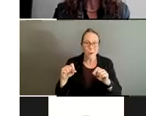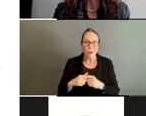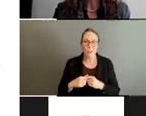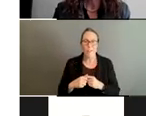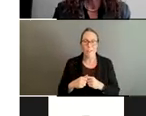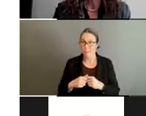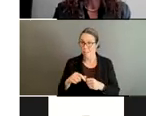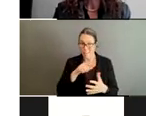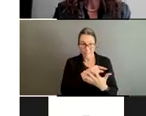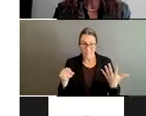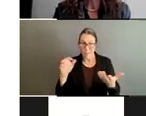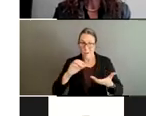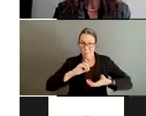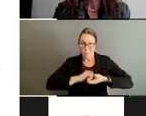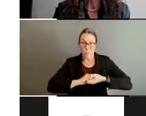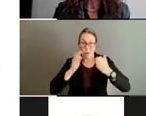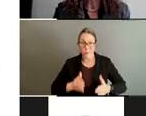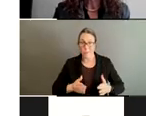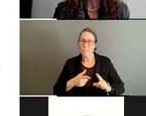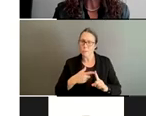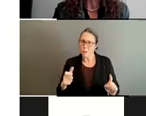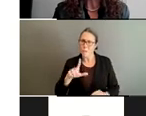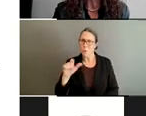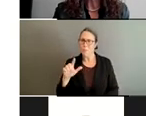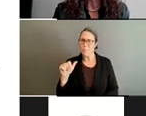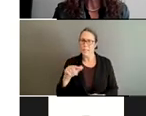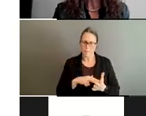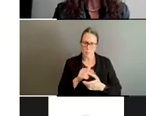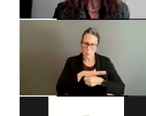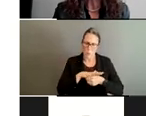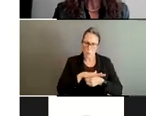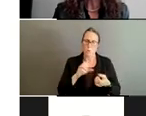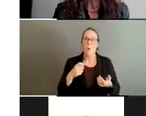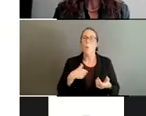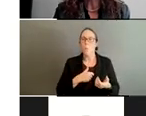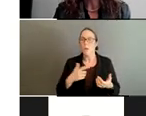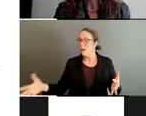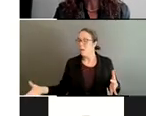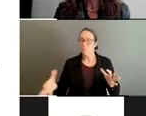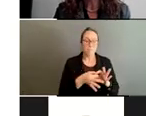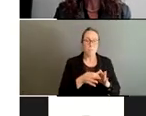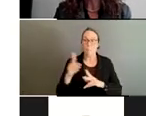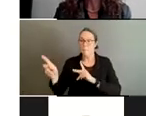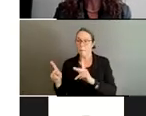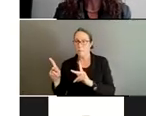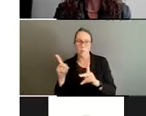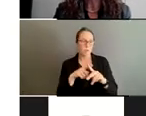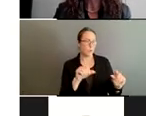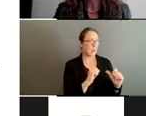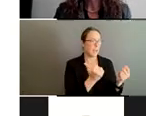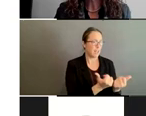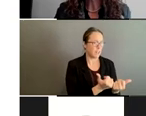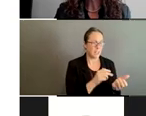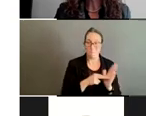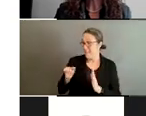Louisiana partners. And, you know, so we'd make a referral to those agencies. And so that way that survivor could get